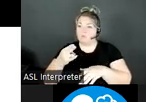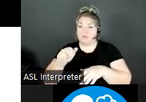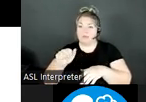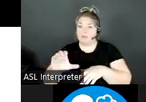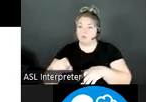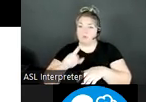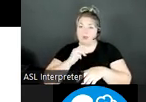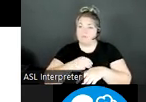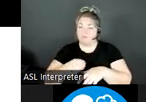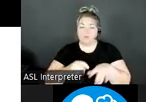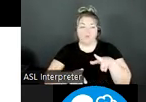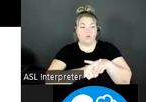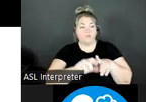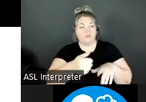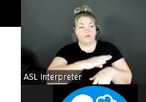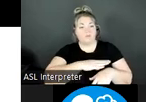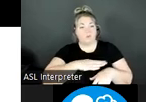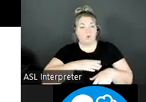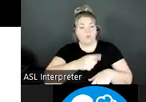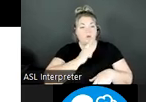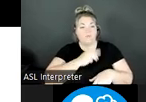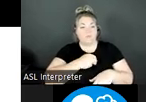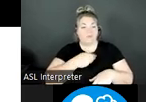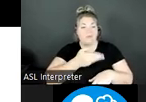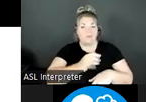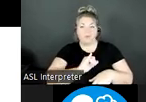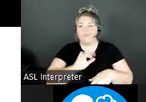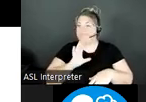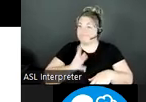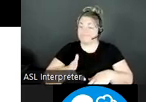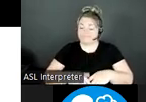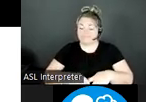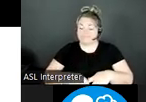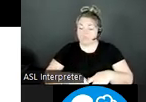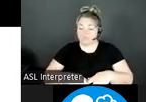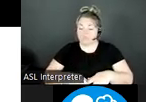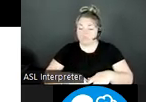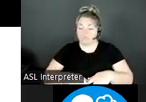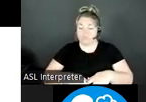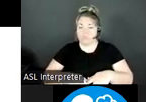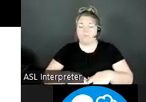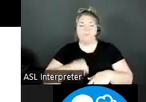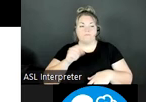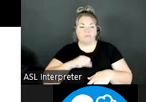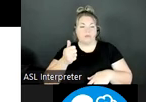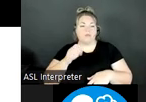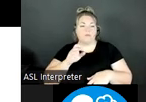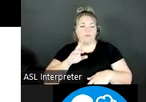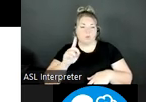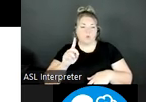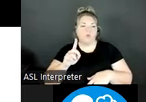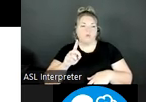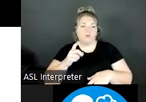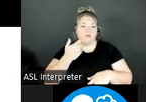up to the other board and you're their board member. Right. Yeah, they just, the other board, I